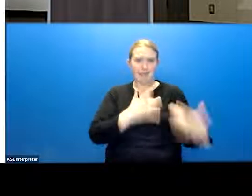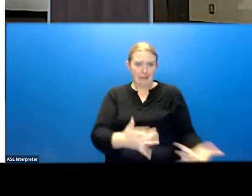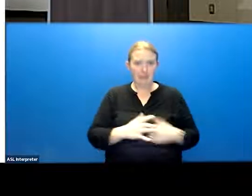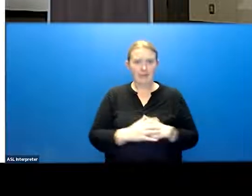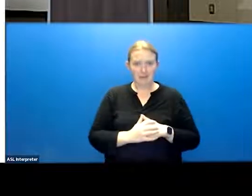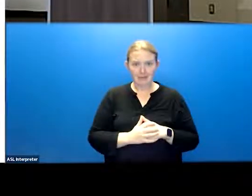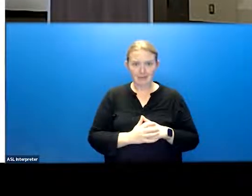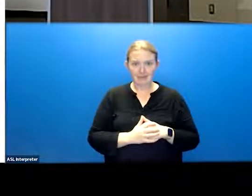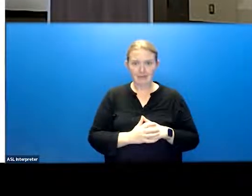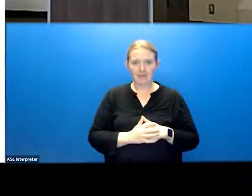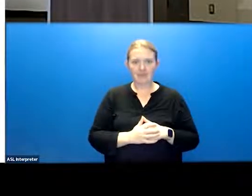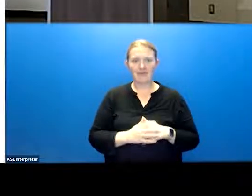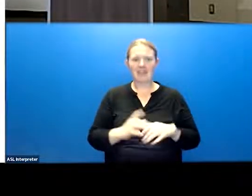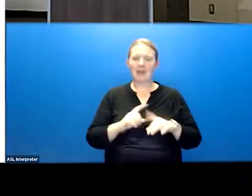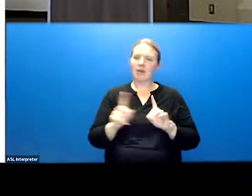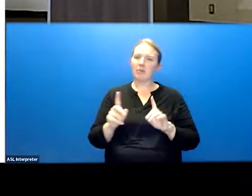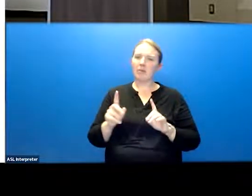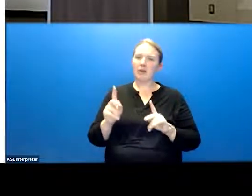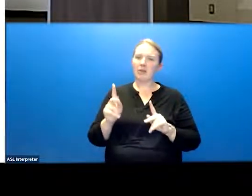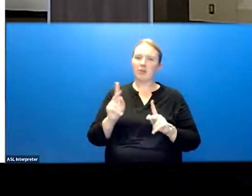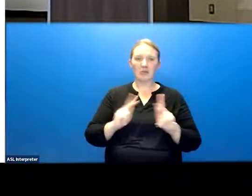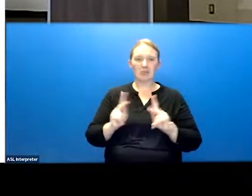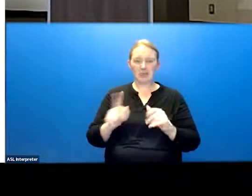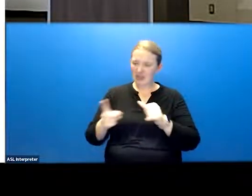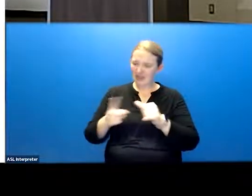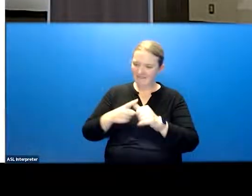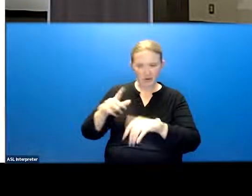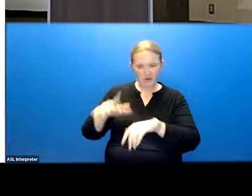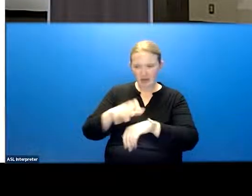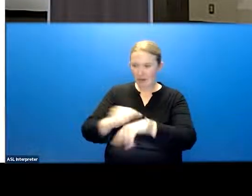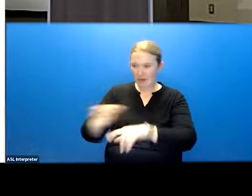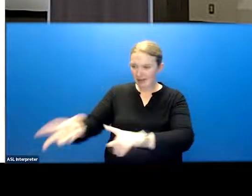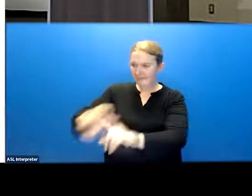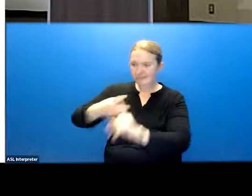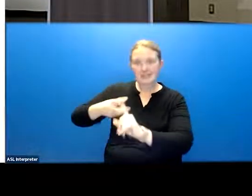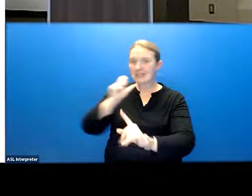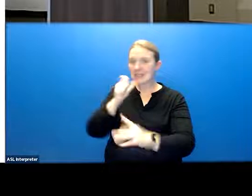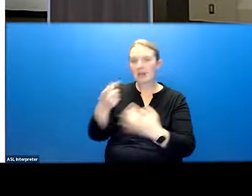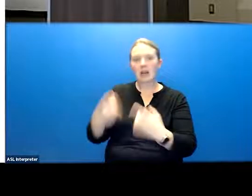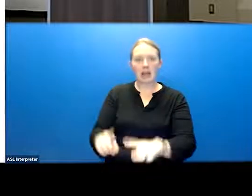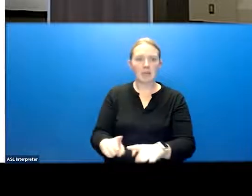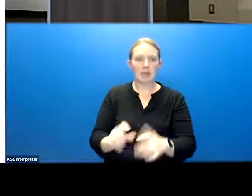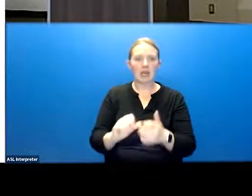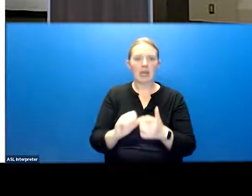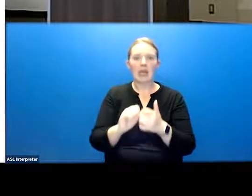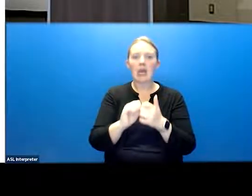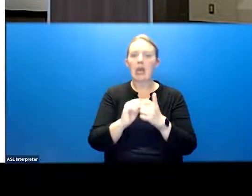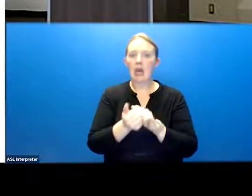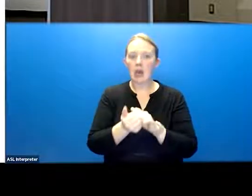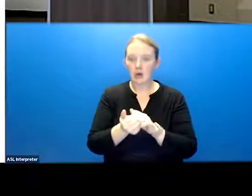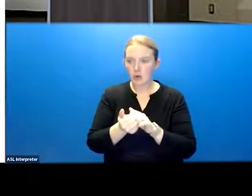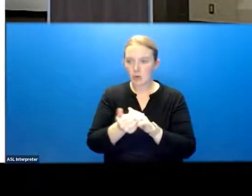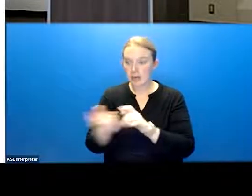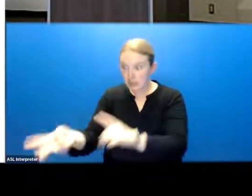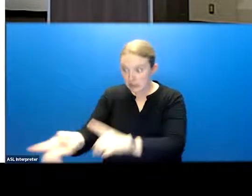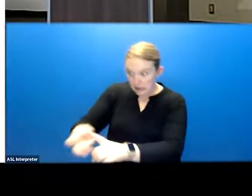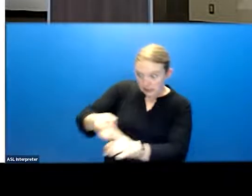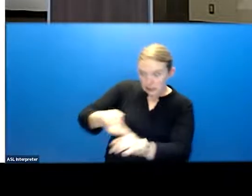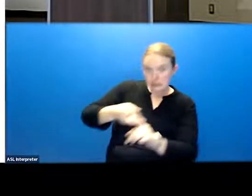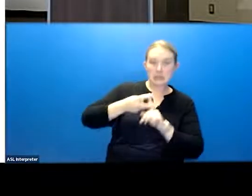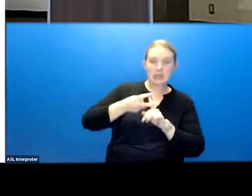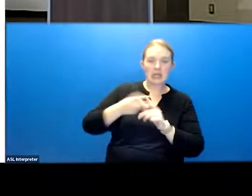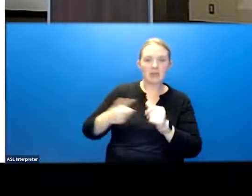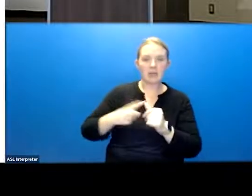It's what about the people that we don't hook in on the first try? How do we get them engaged in services during that first